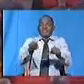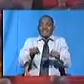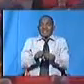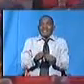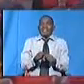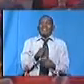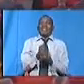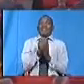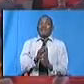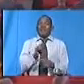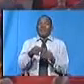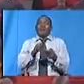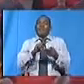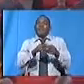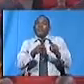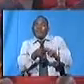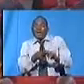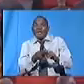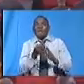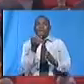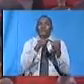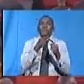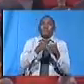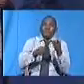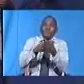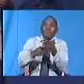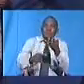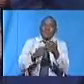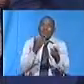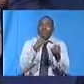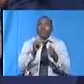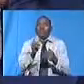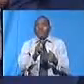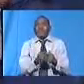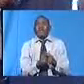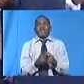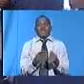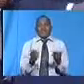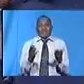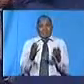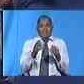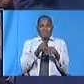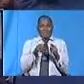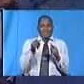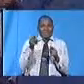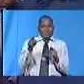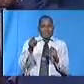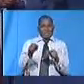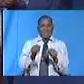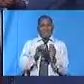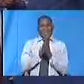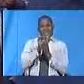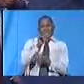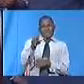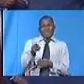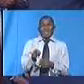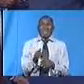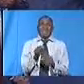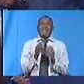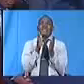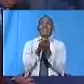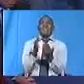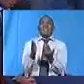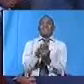what he claimed discrepancies on the face of the pink sheets. But then, my Lord, you begin to ask very, very simple questions